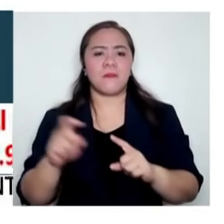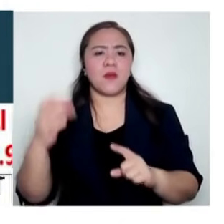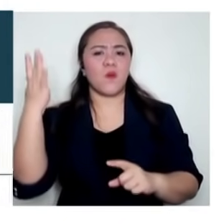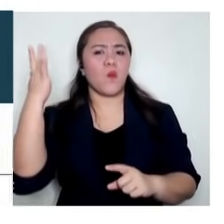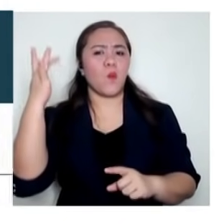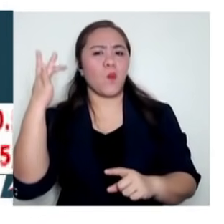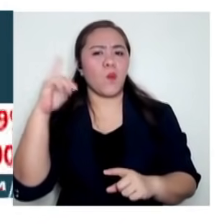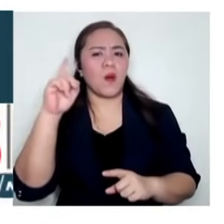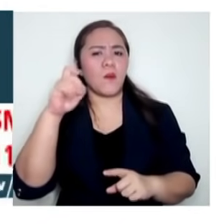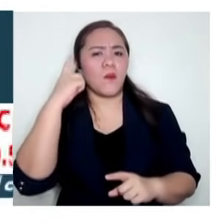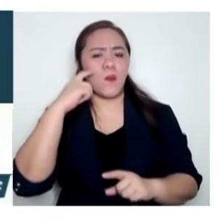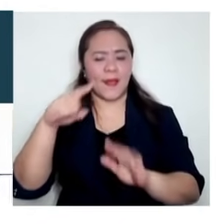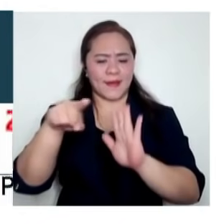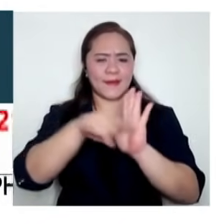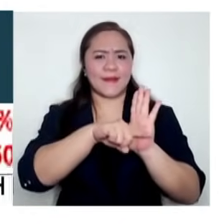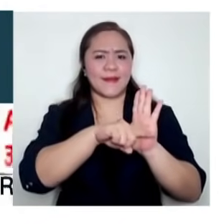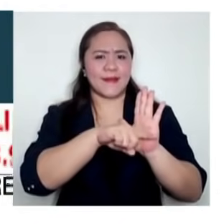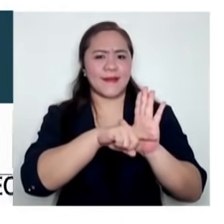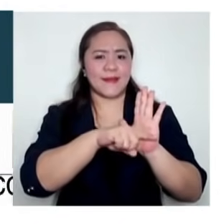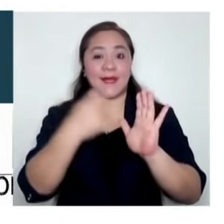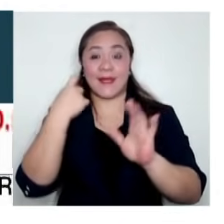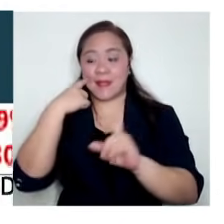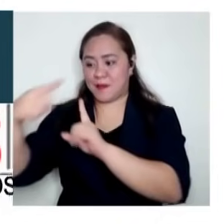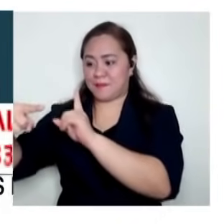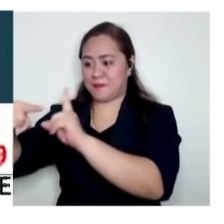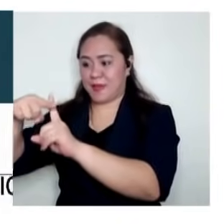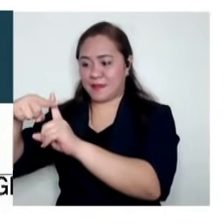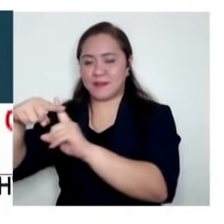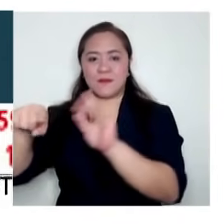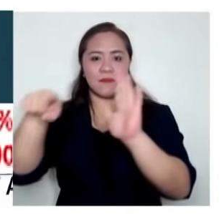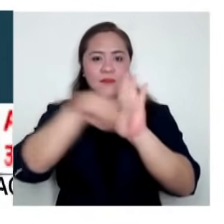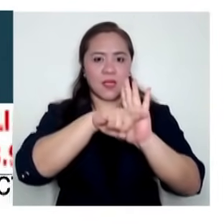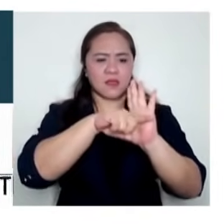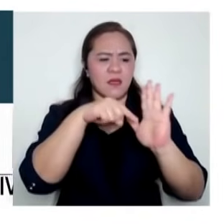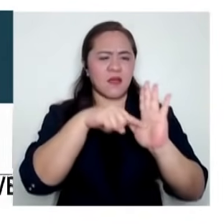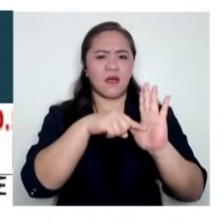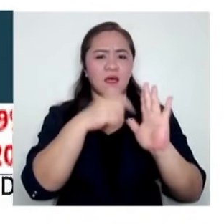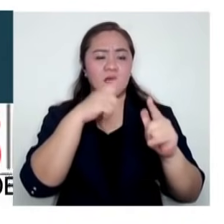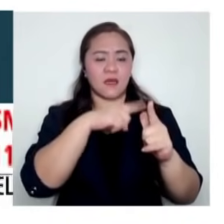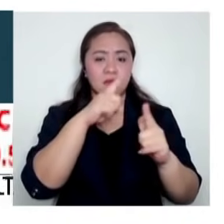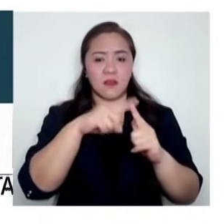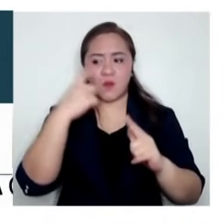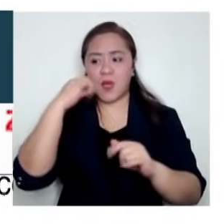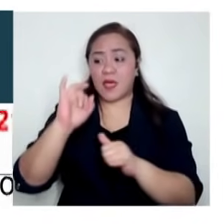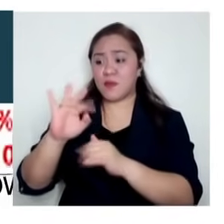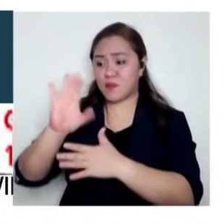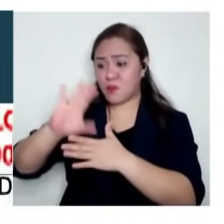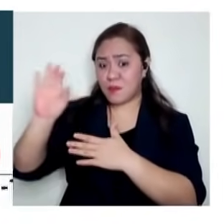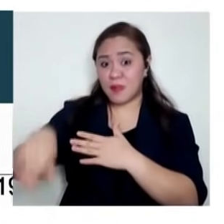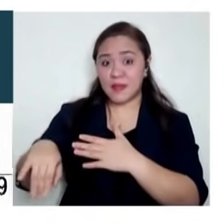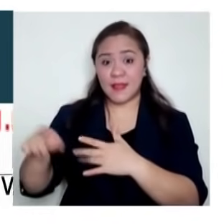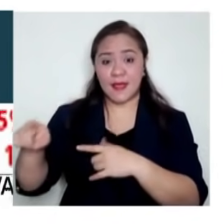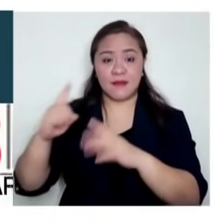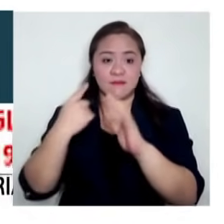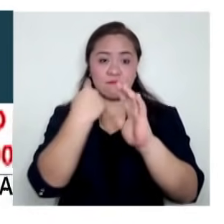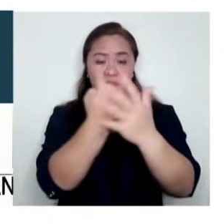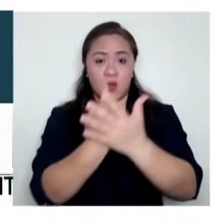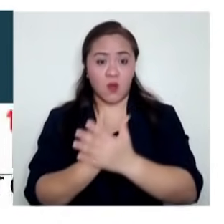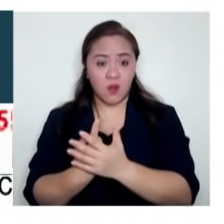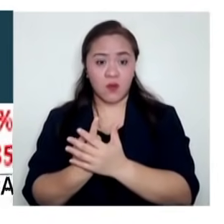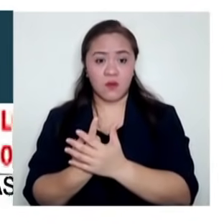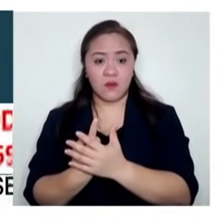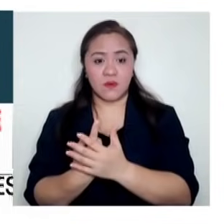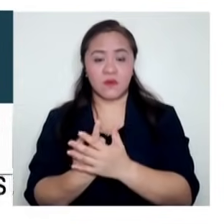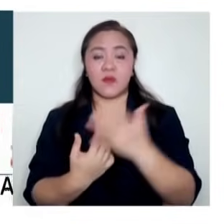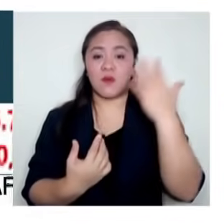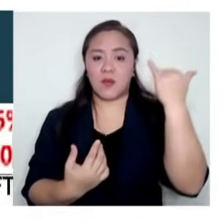a negative result? There was a second test administered if they had finished their quarantine. Yes, that was what I was pointing